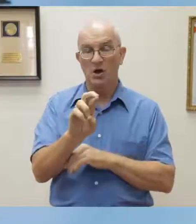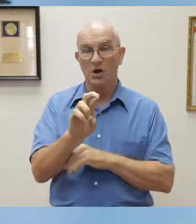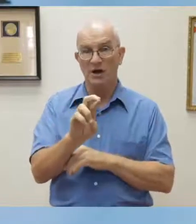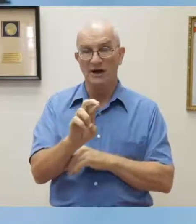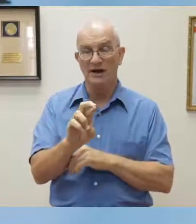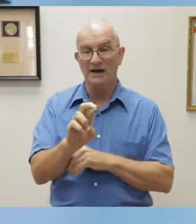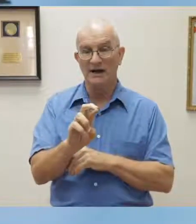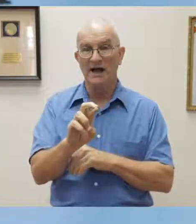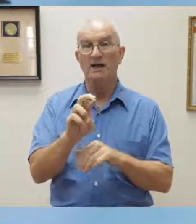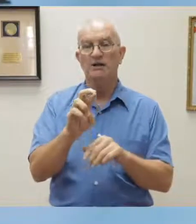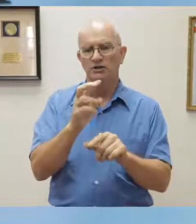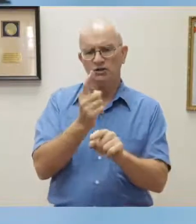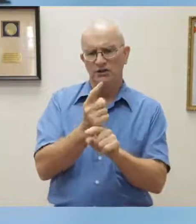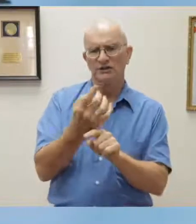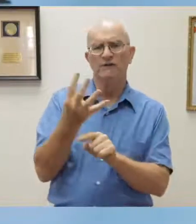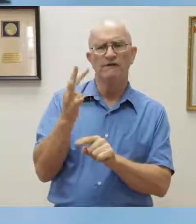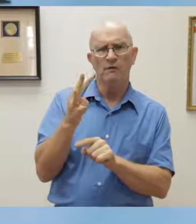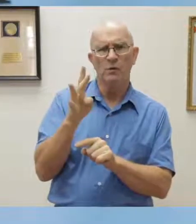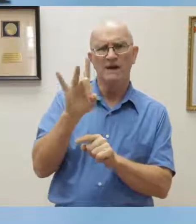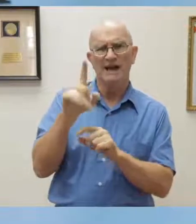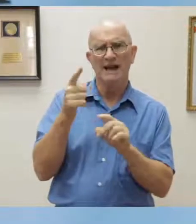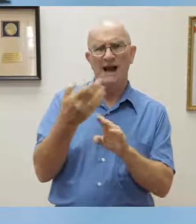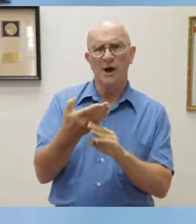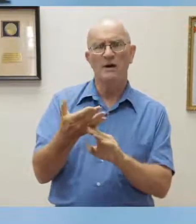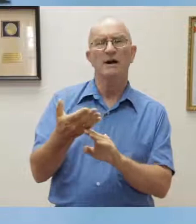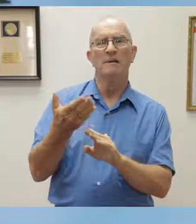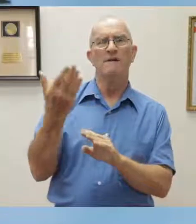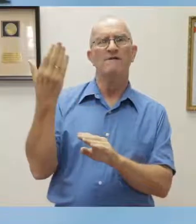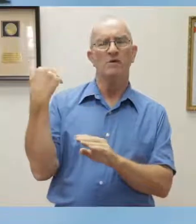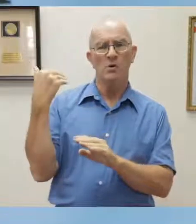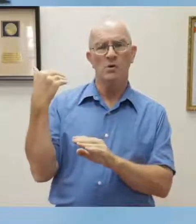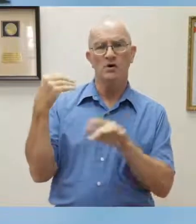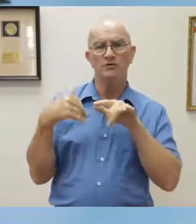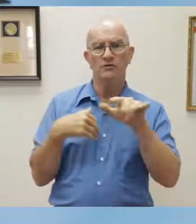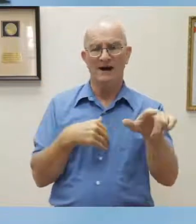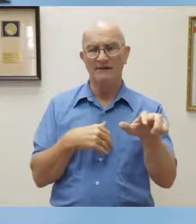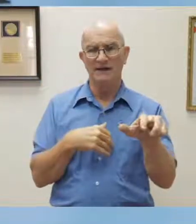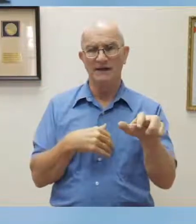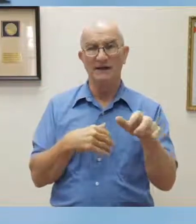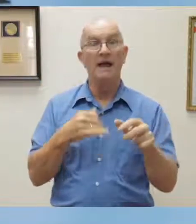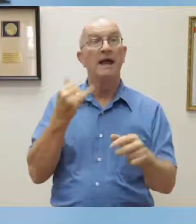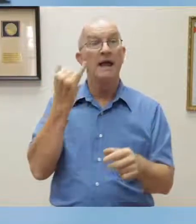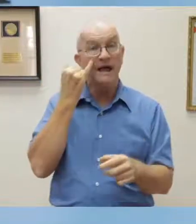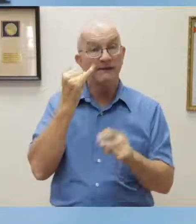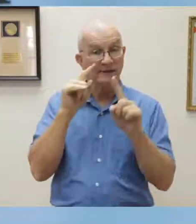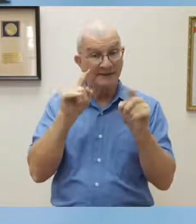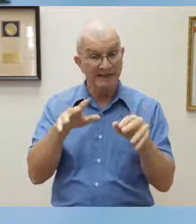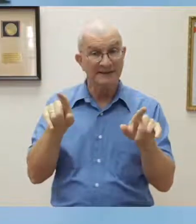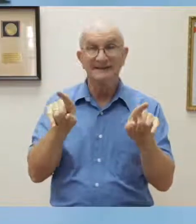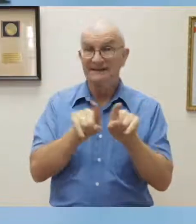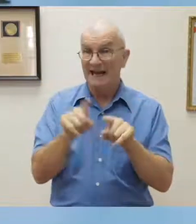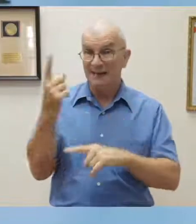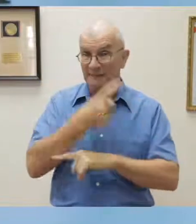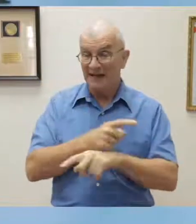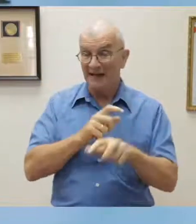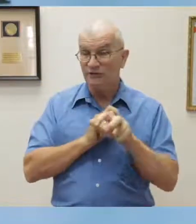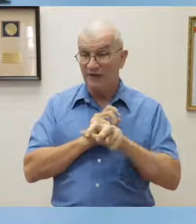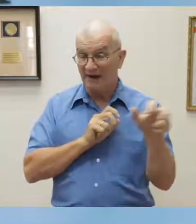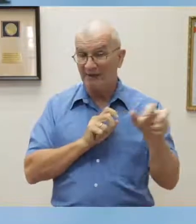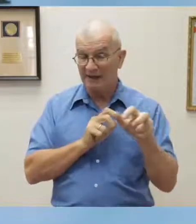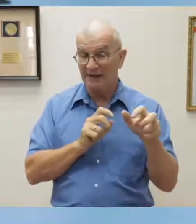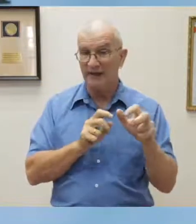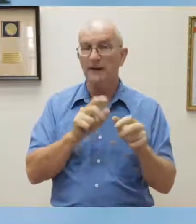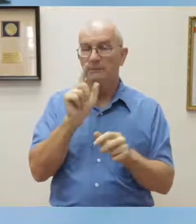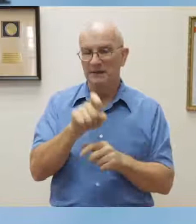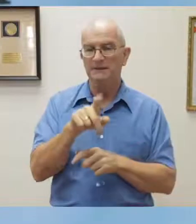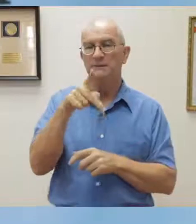on the same day, tests must be done by the PCR method, and the travelers must arrive at least 6 hours before